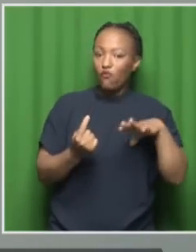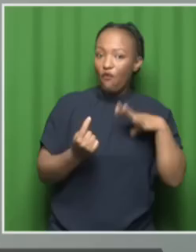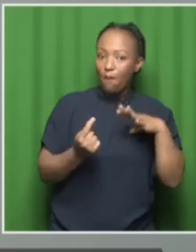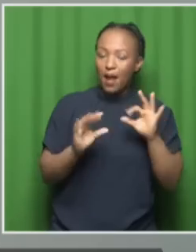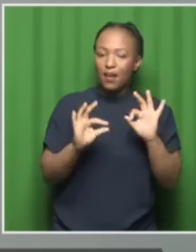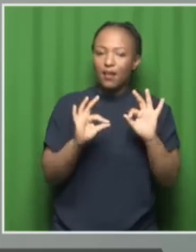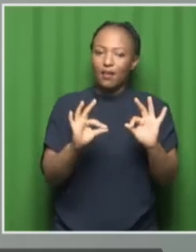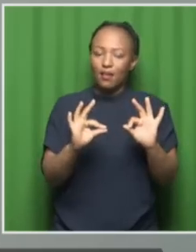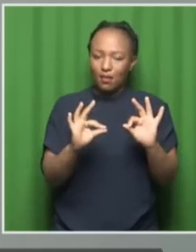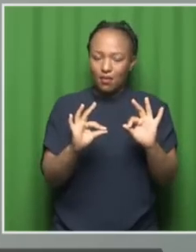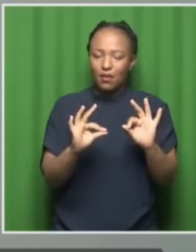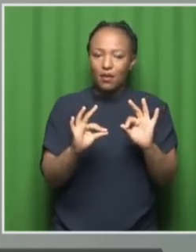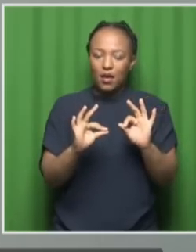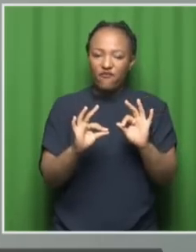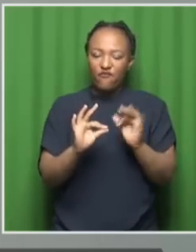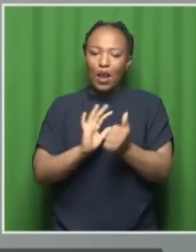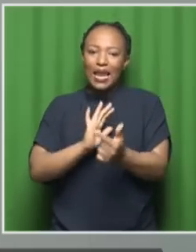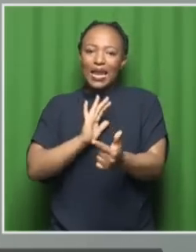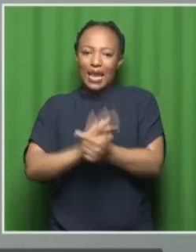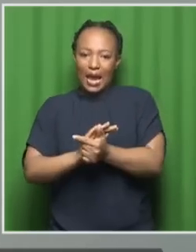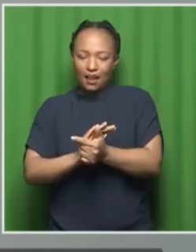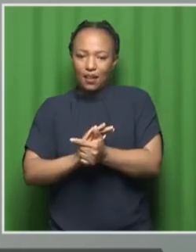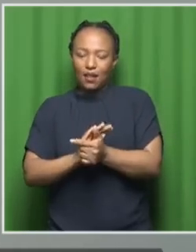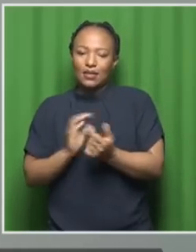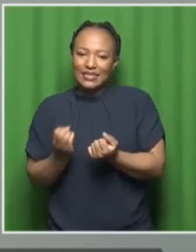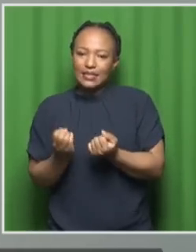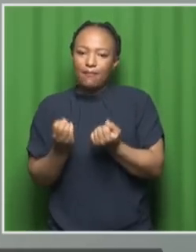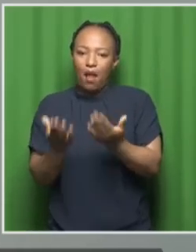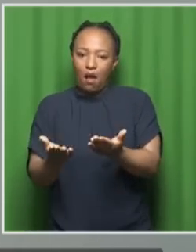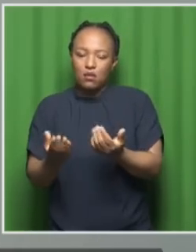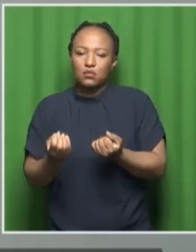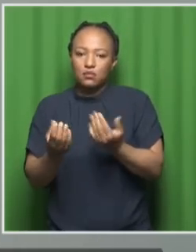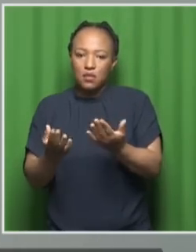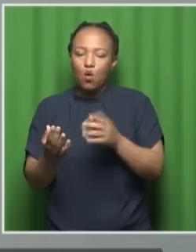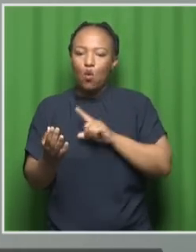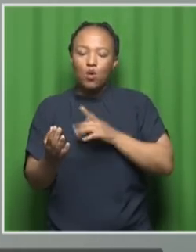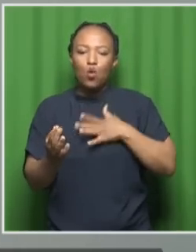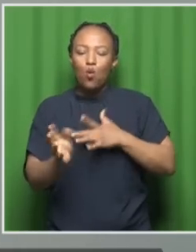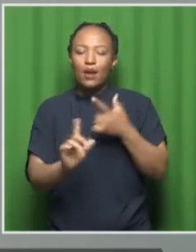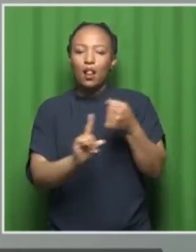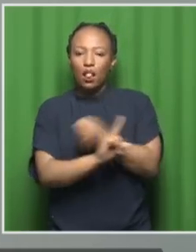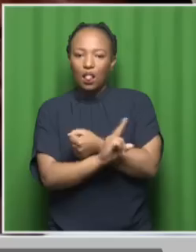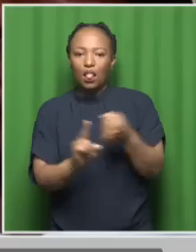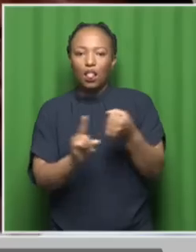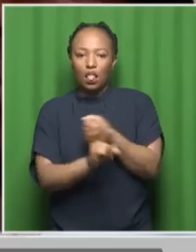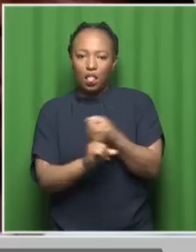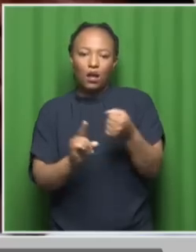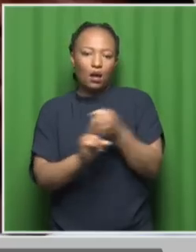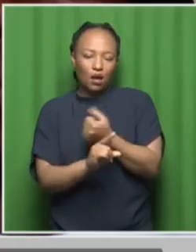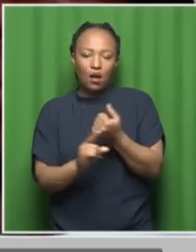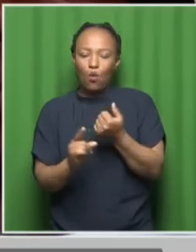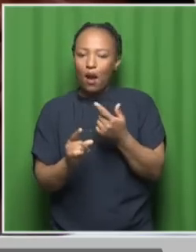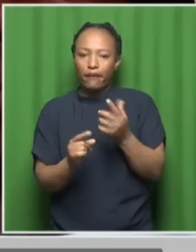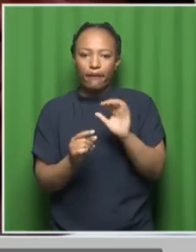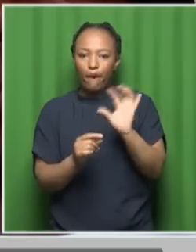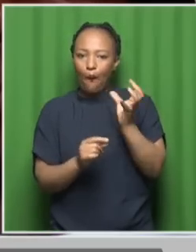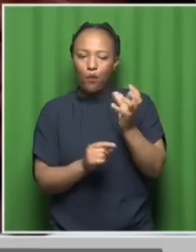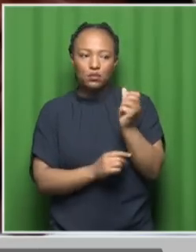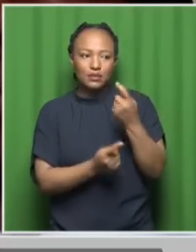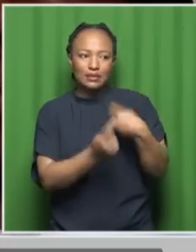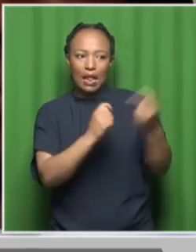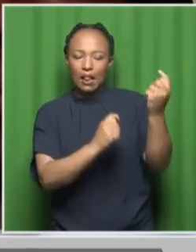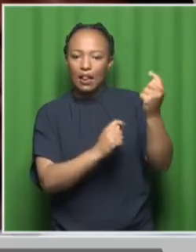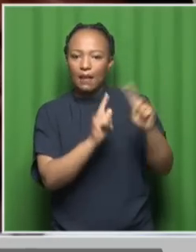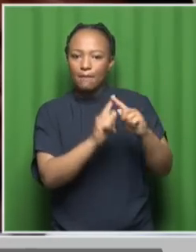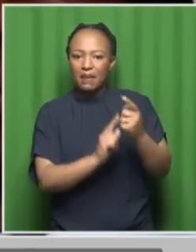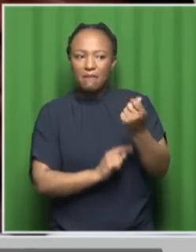miners into legal supply chains so that they're not exploited. So clearly there's a lot of discussion that still needs